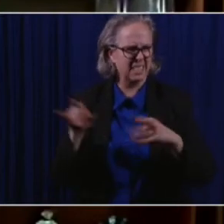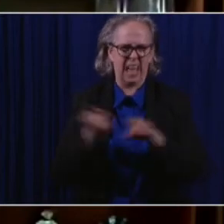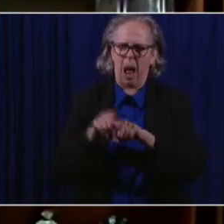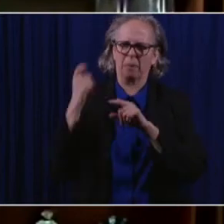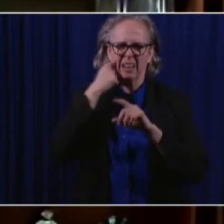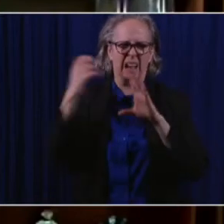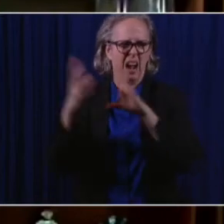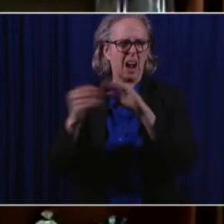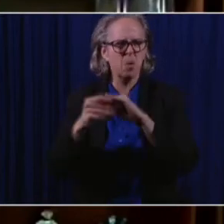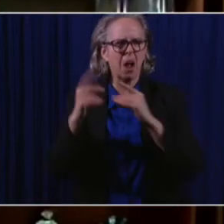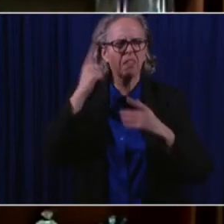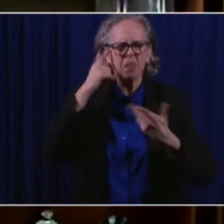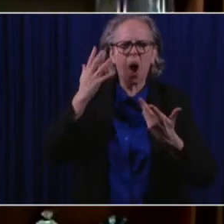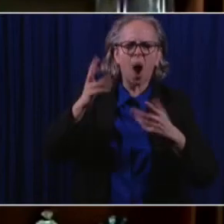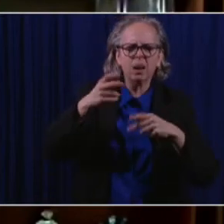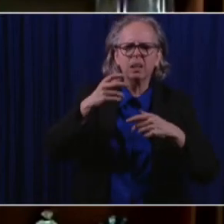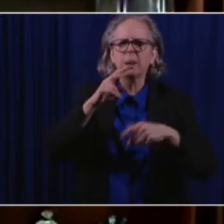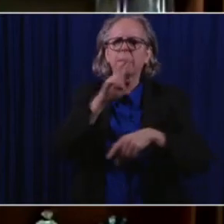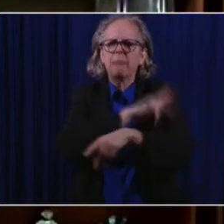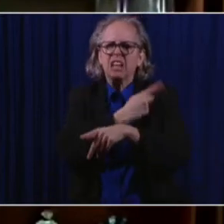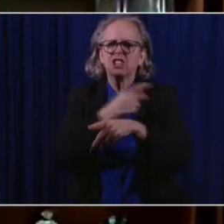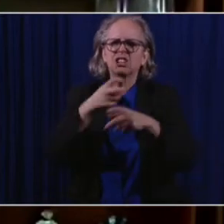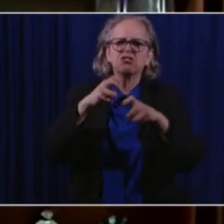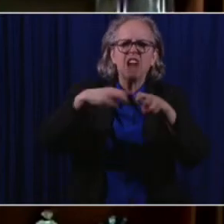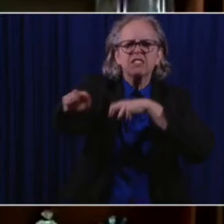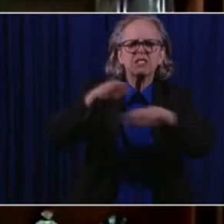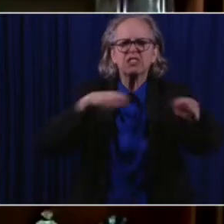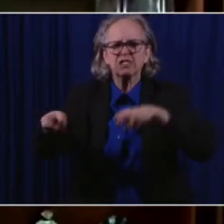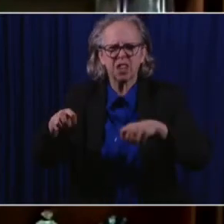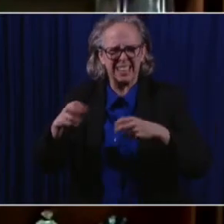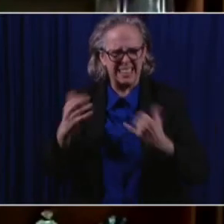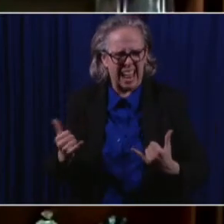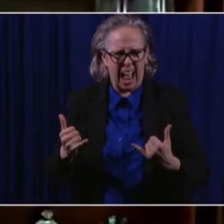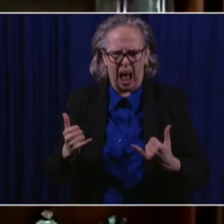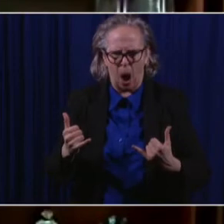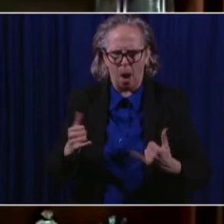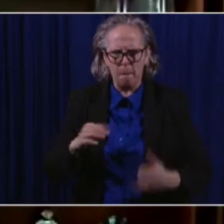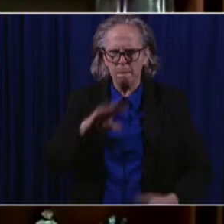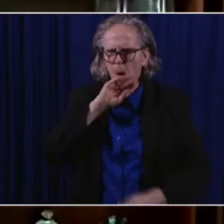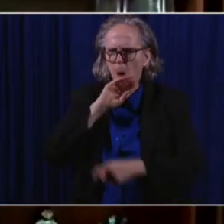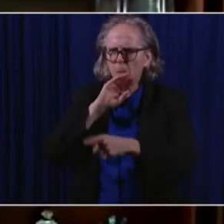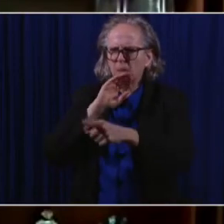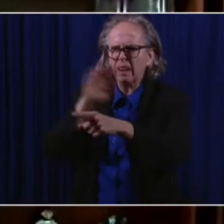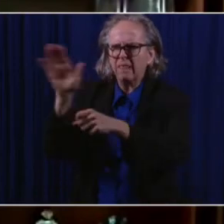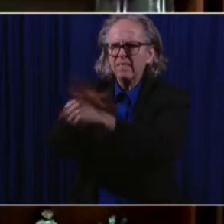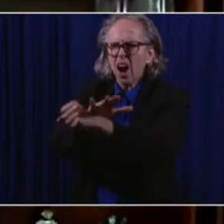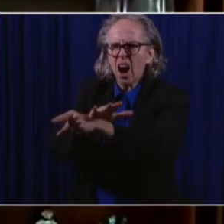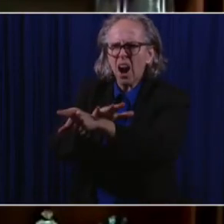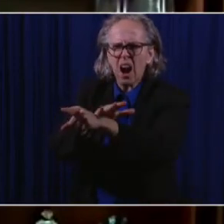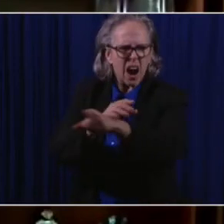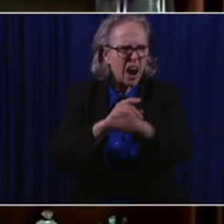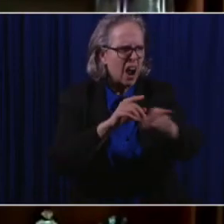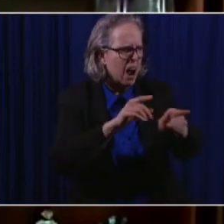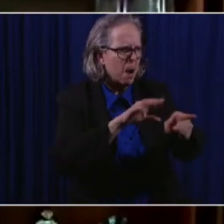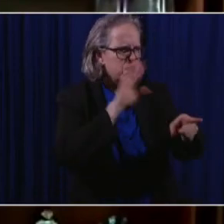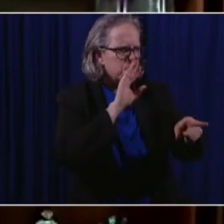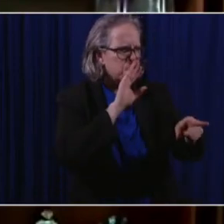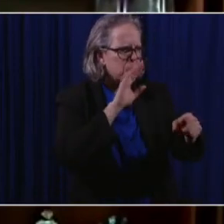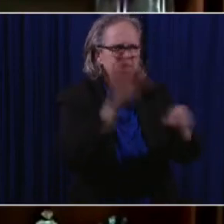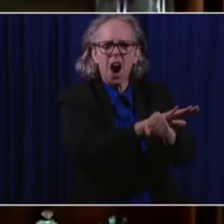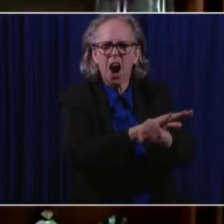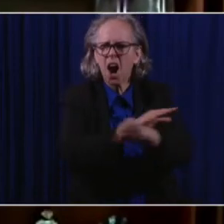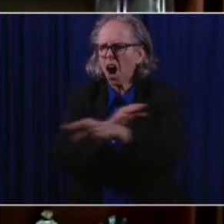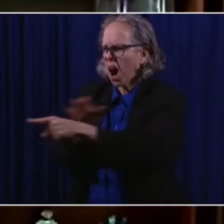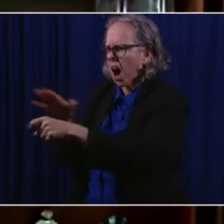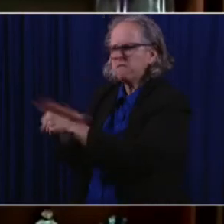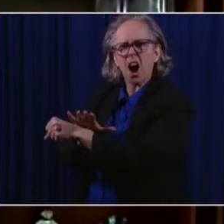between facilities within the same health care system, and we're starting to load balance between the accommodating patients between